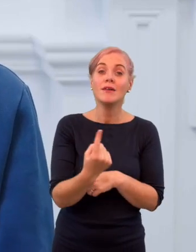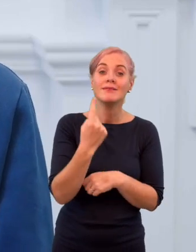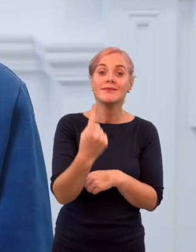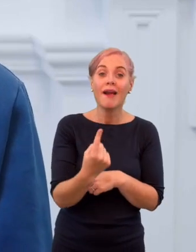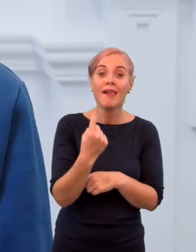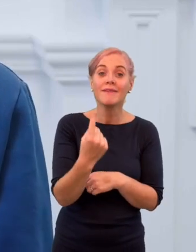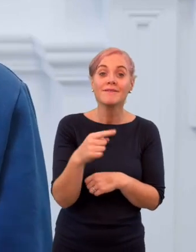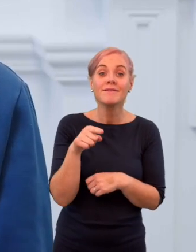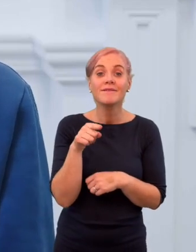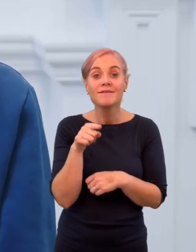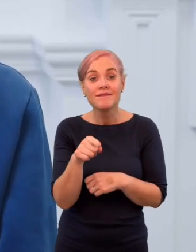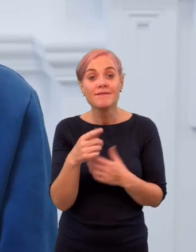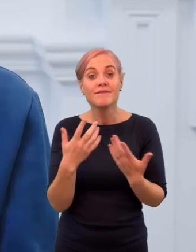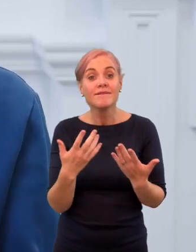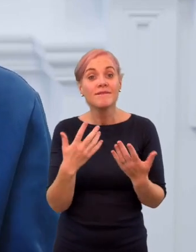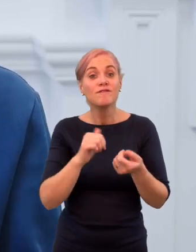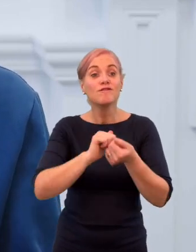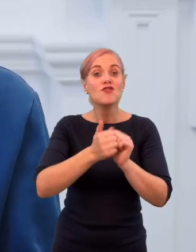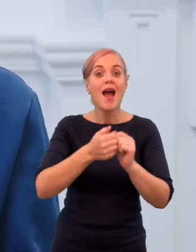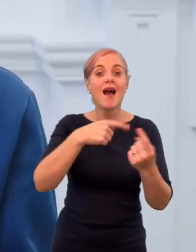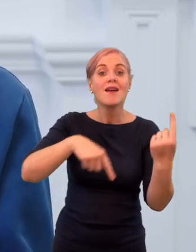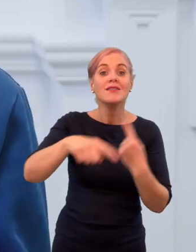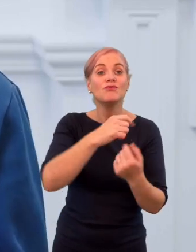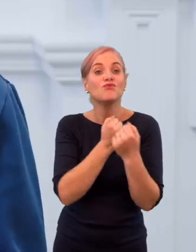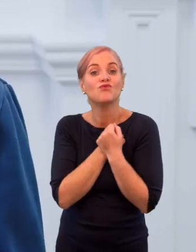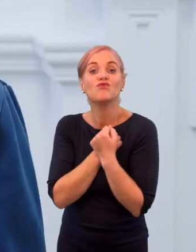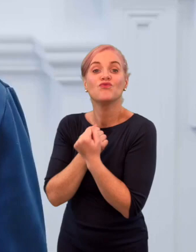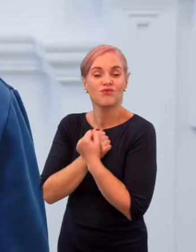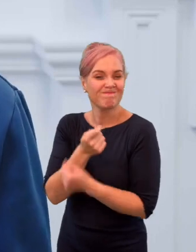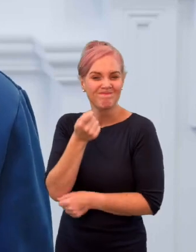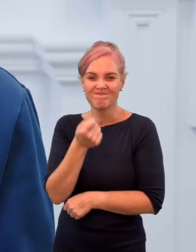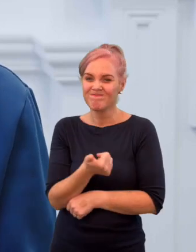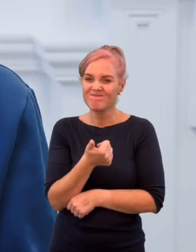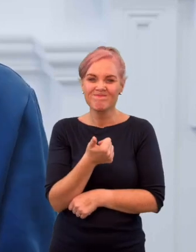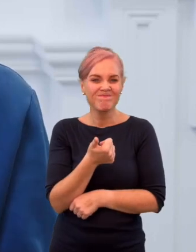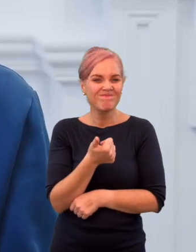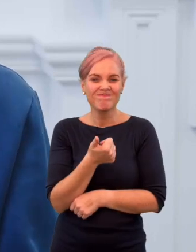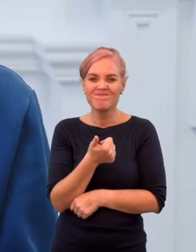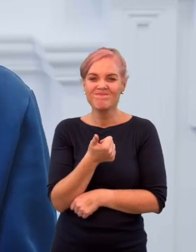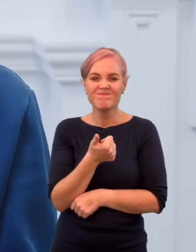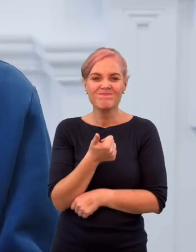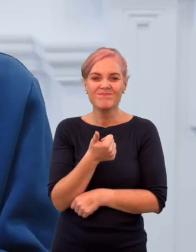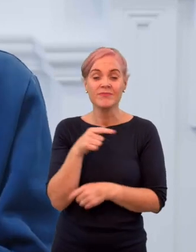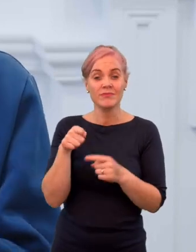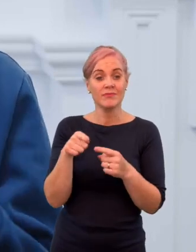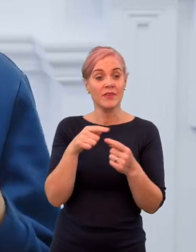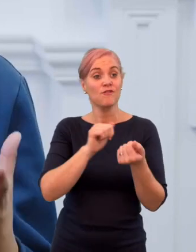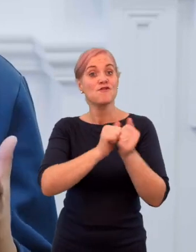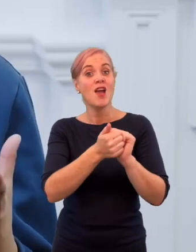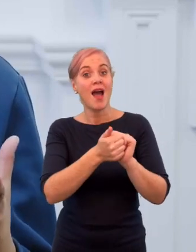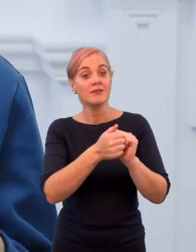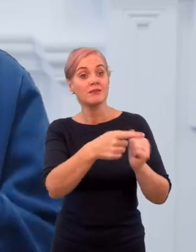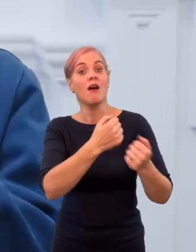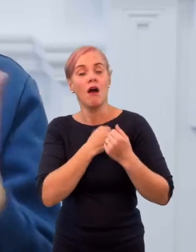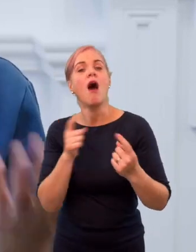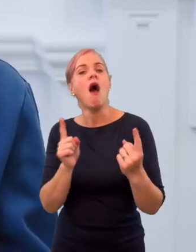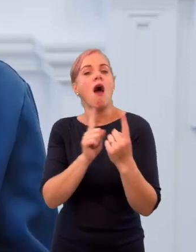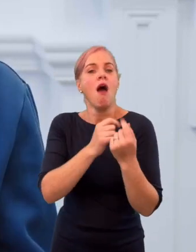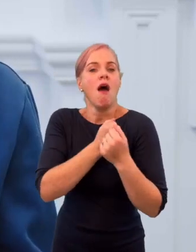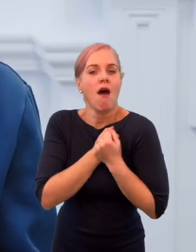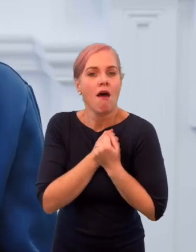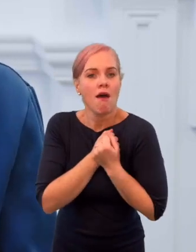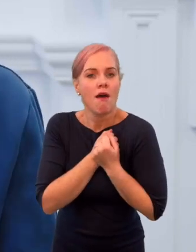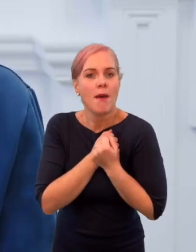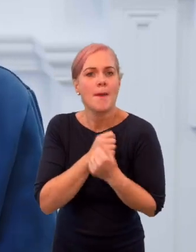why, in my opinion, Amber doesn't engage as much affection with her friends and she sort of lets them